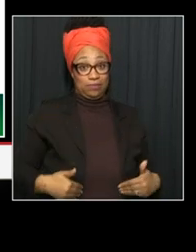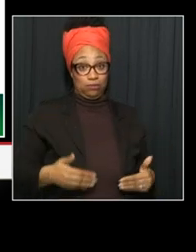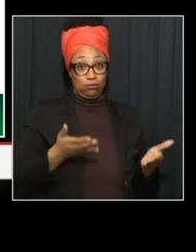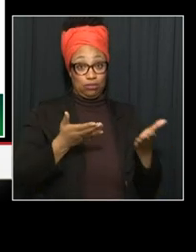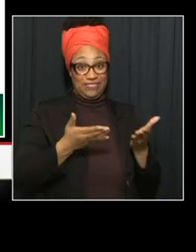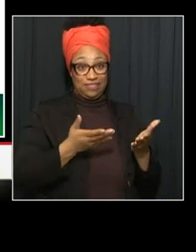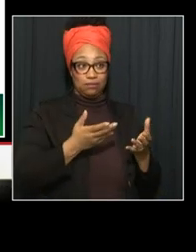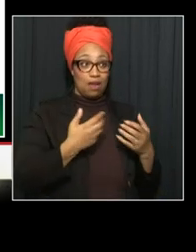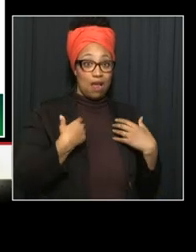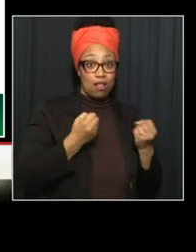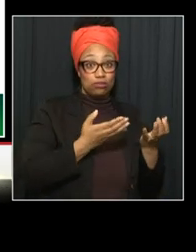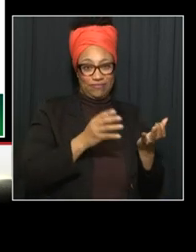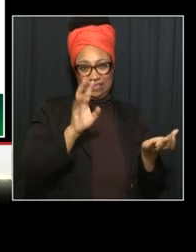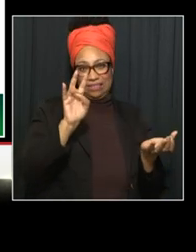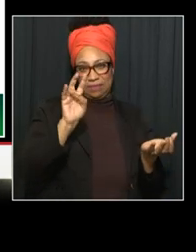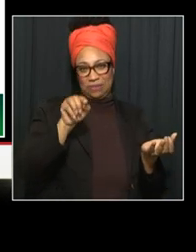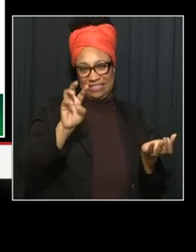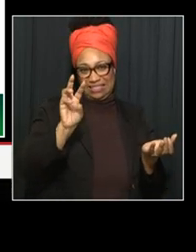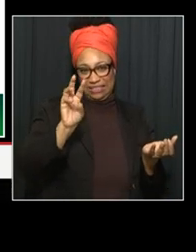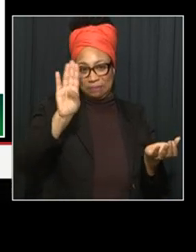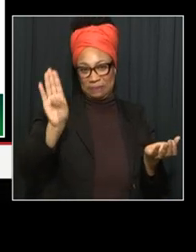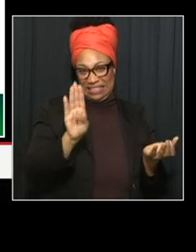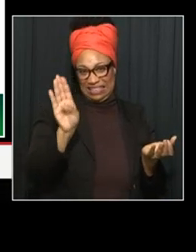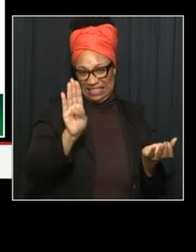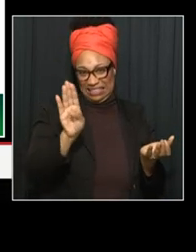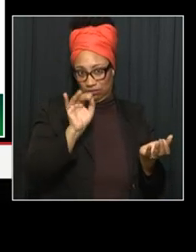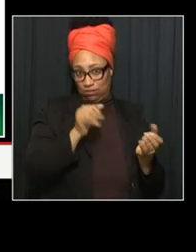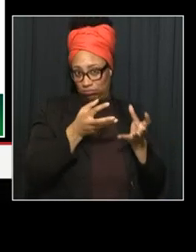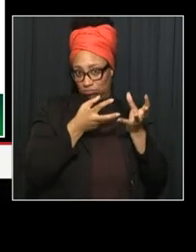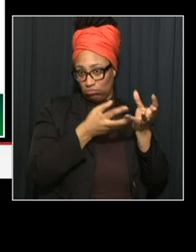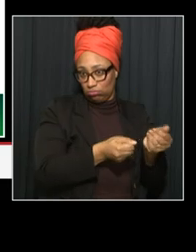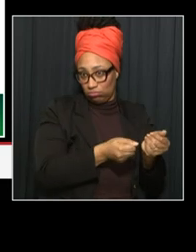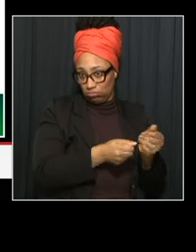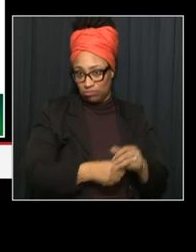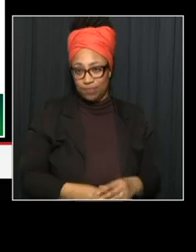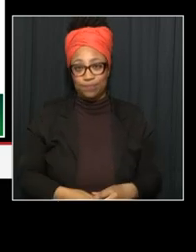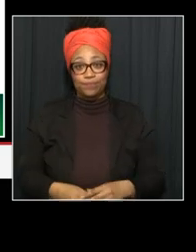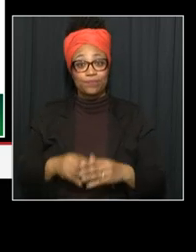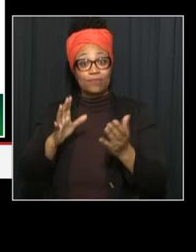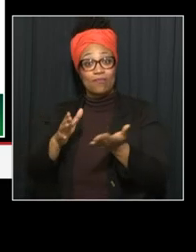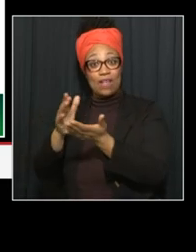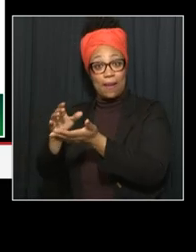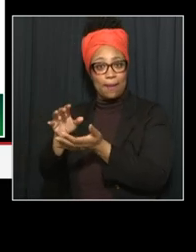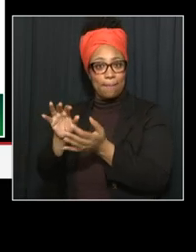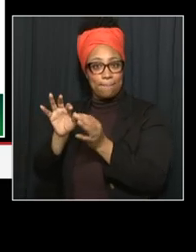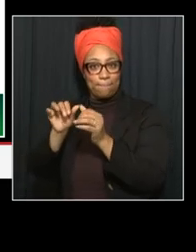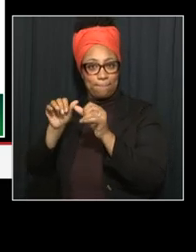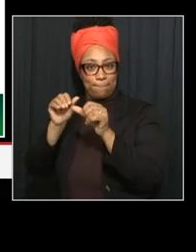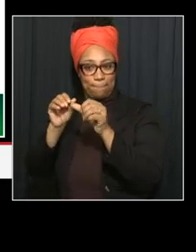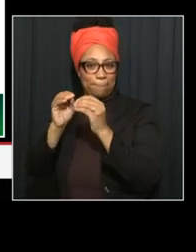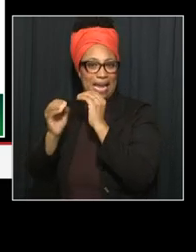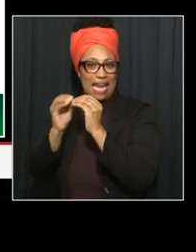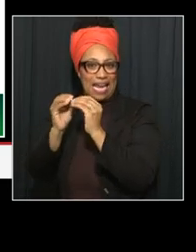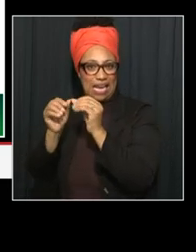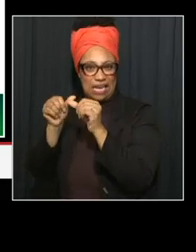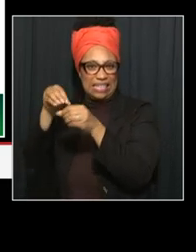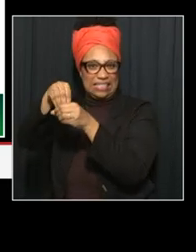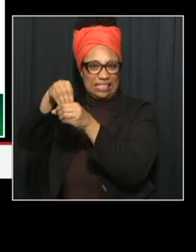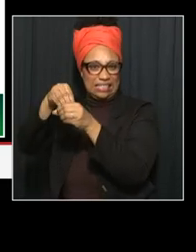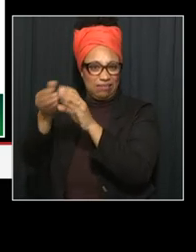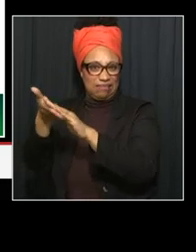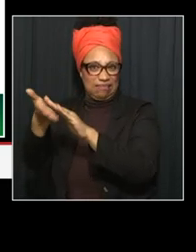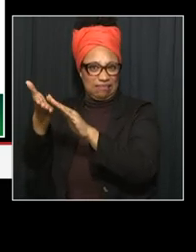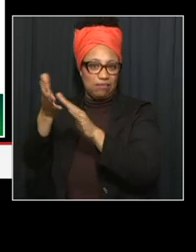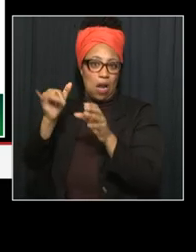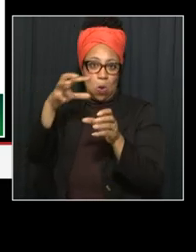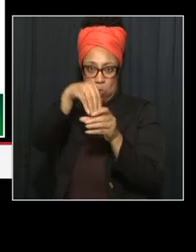Medicaid funding. That represents probably on the order of over $5 billion out of the 7.6. The second largest